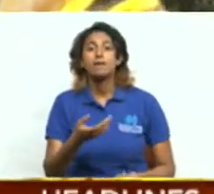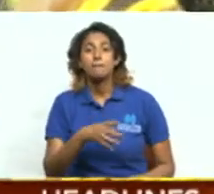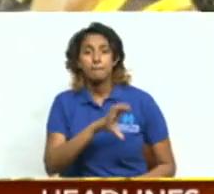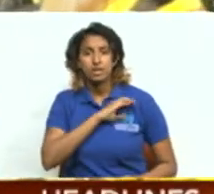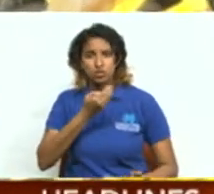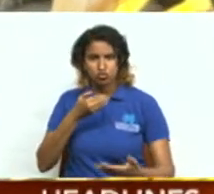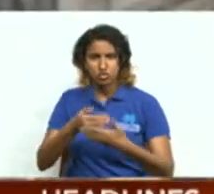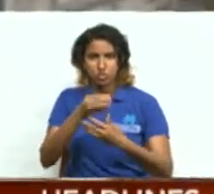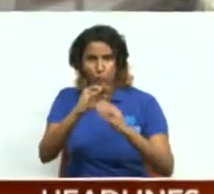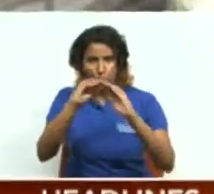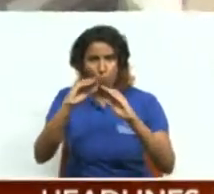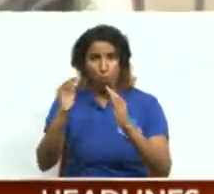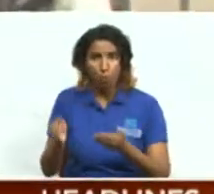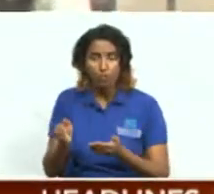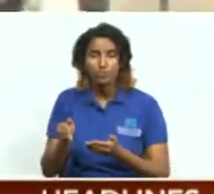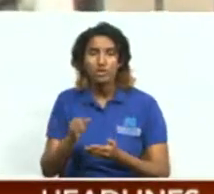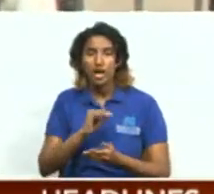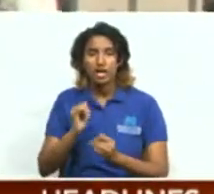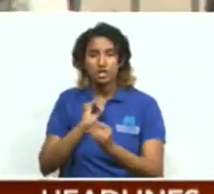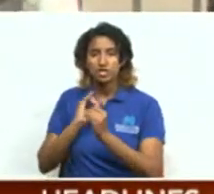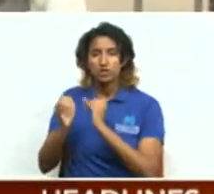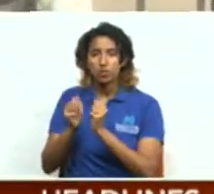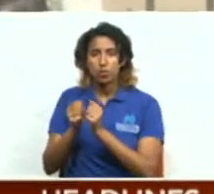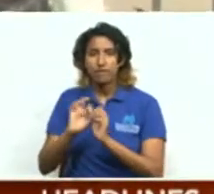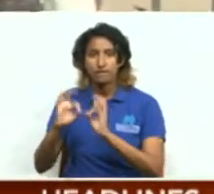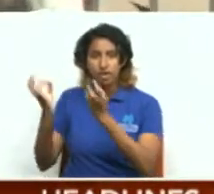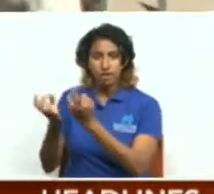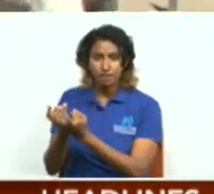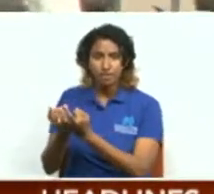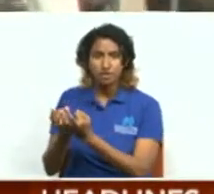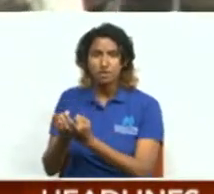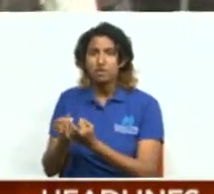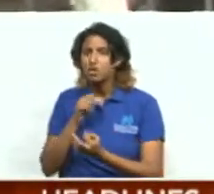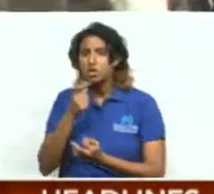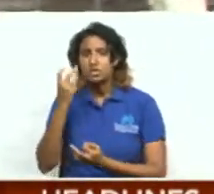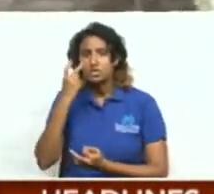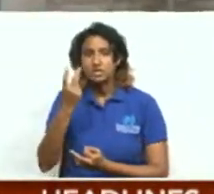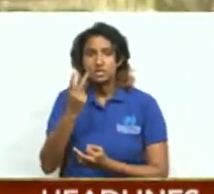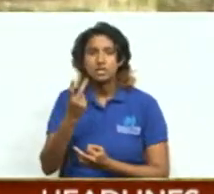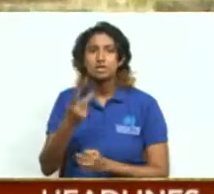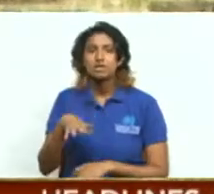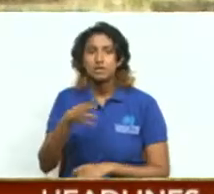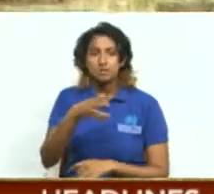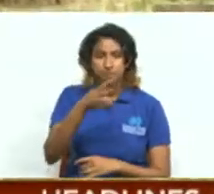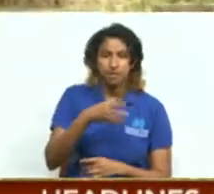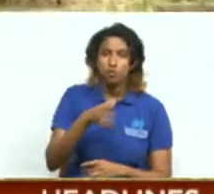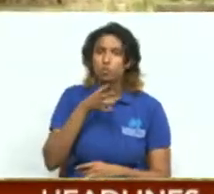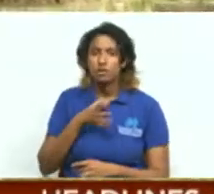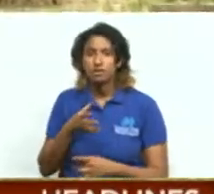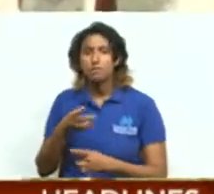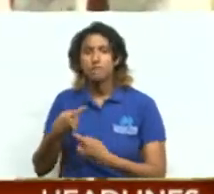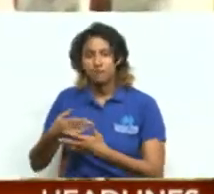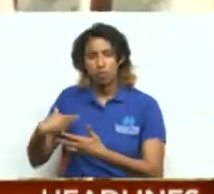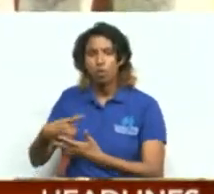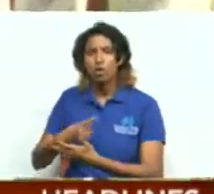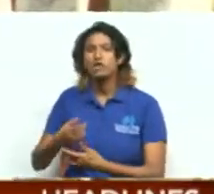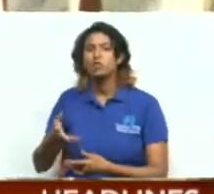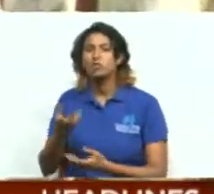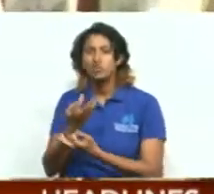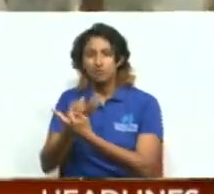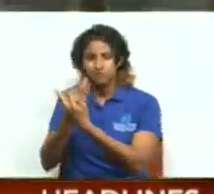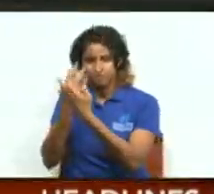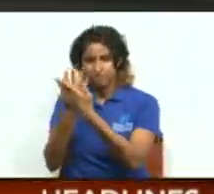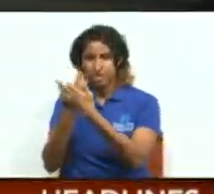at the compound. There were no signs of the married couple who were released from police custody yesterday. Shortly after, sniffer dogs began searching the